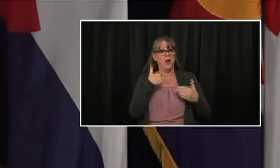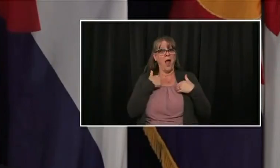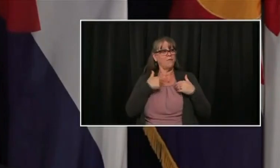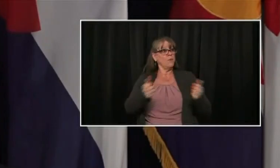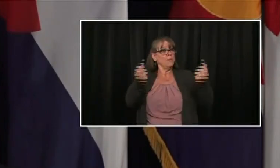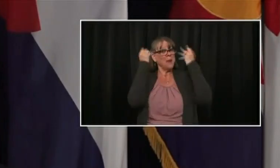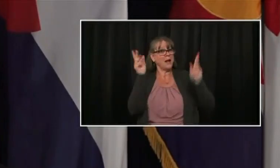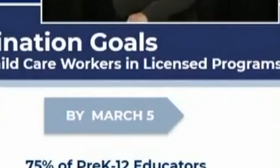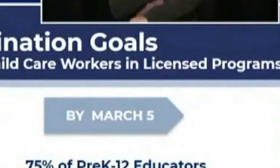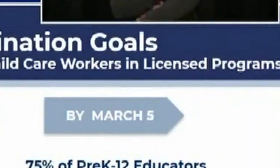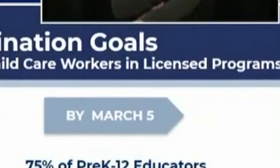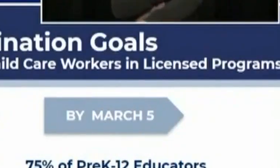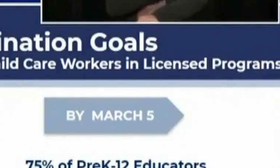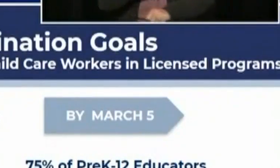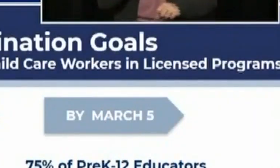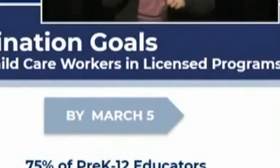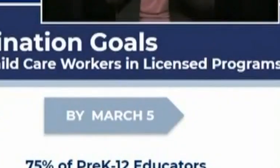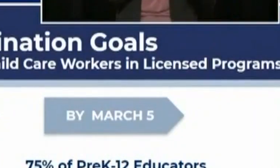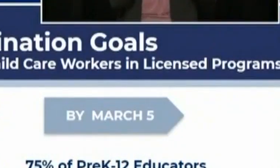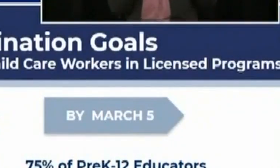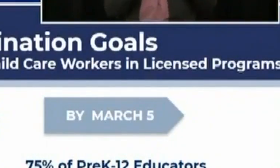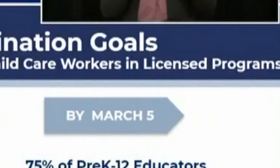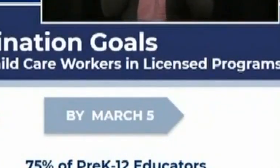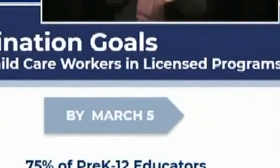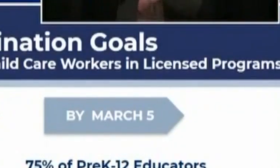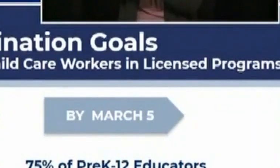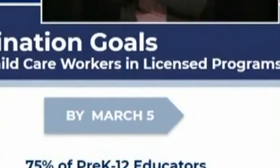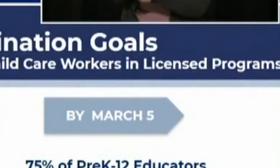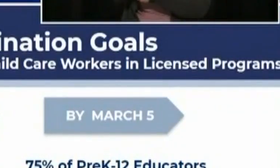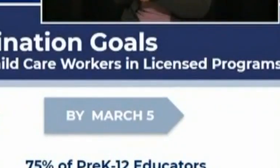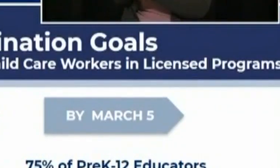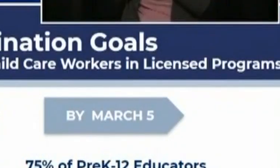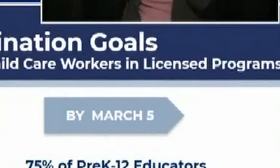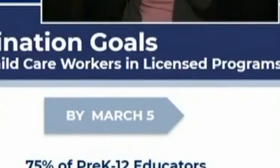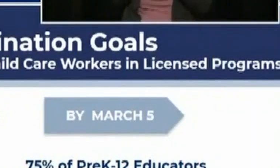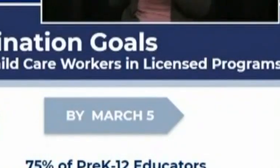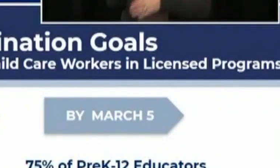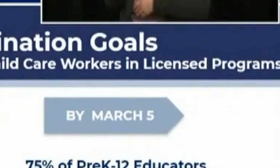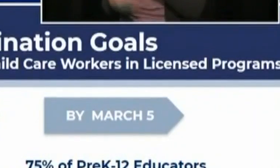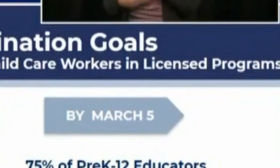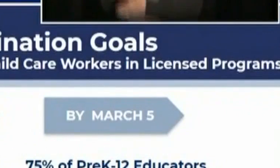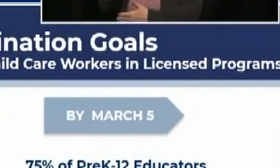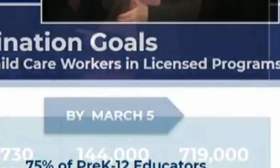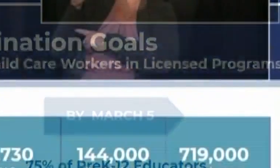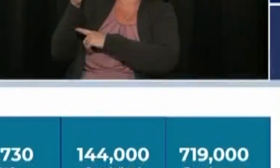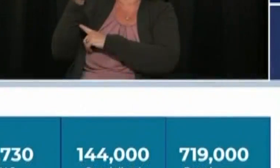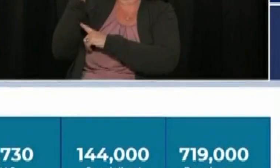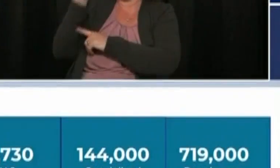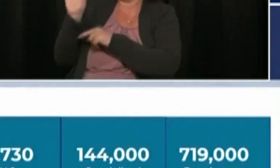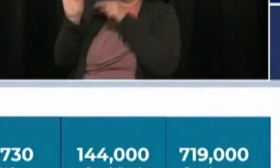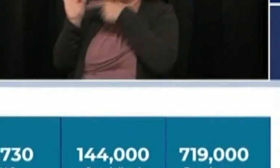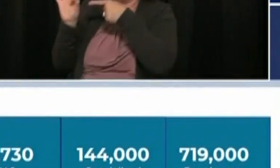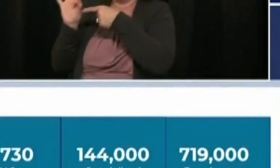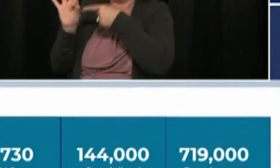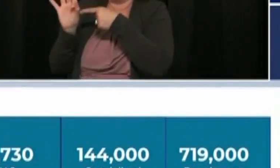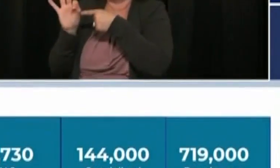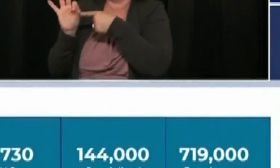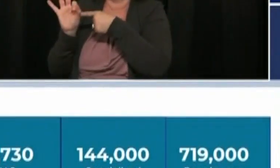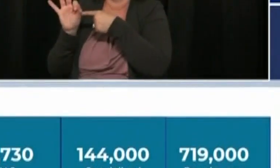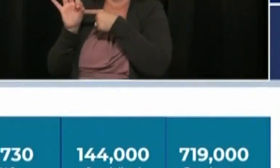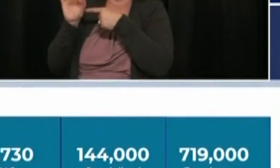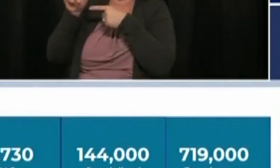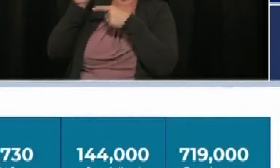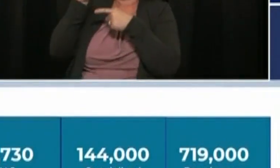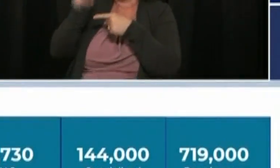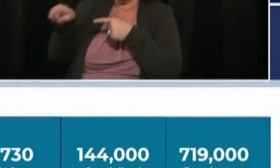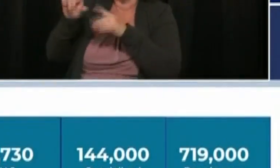there can be another increase. Polis says he expects every resident in the state to be eligible to get the vaccine by mid-April.